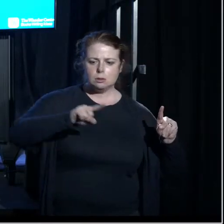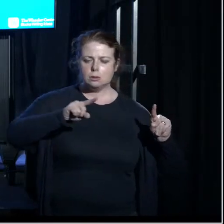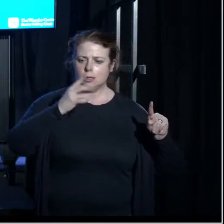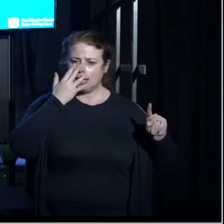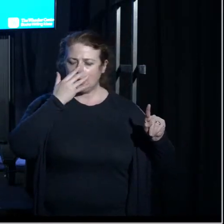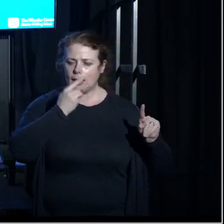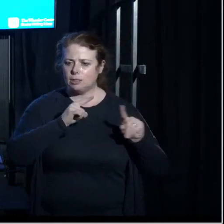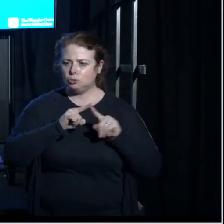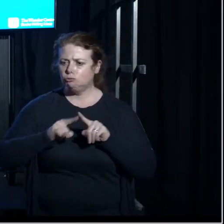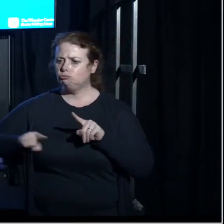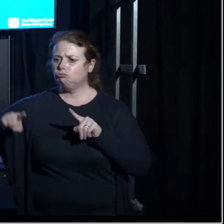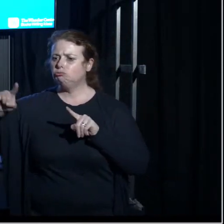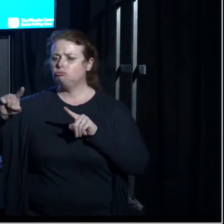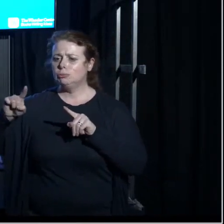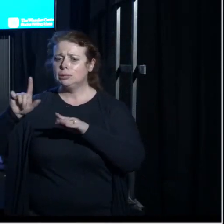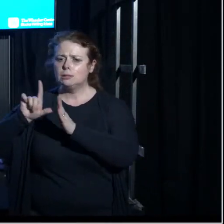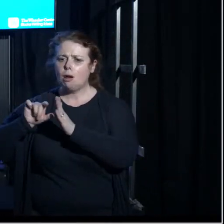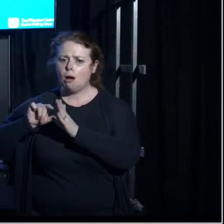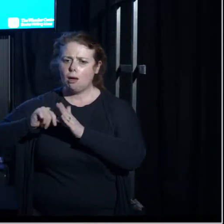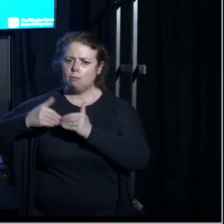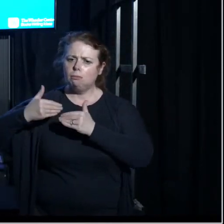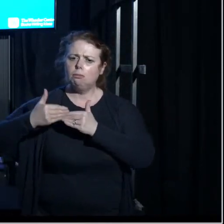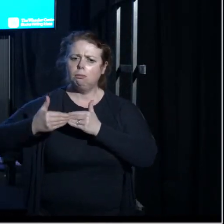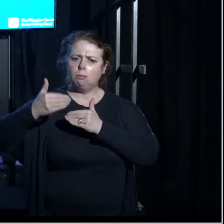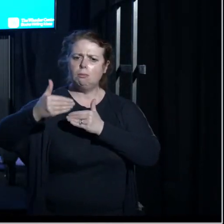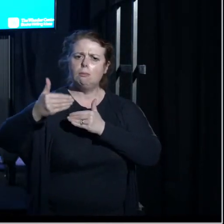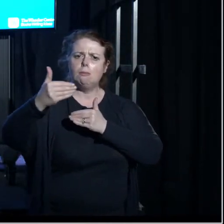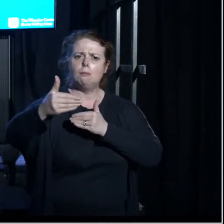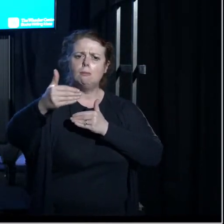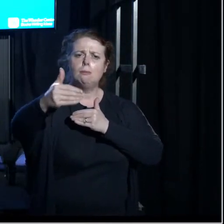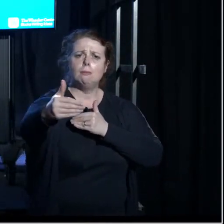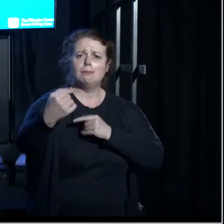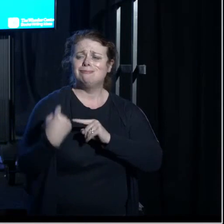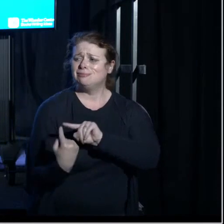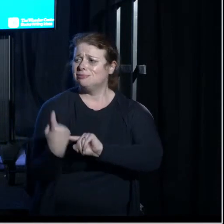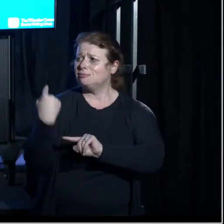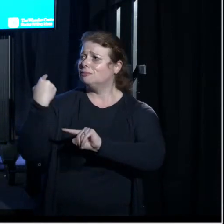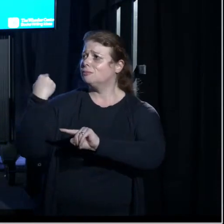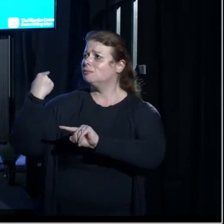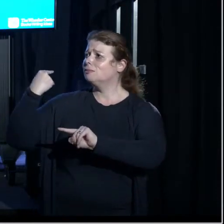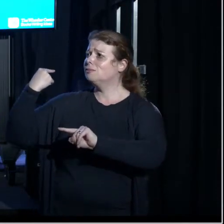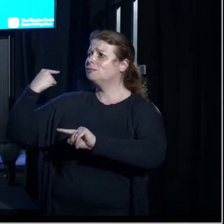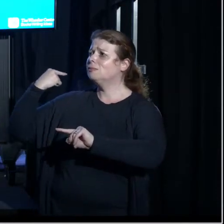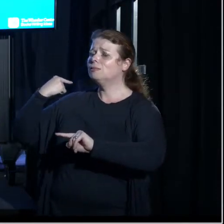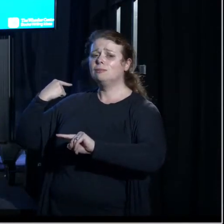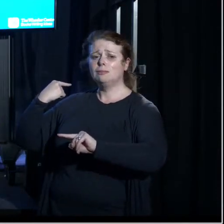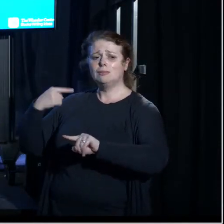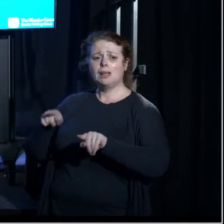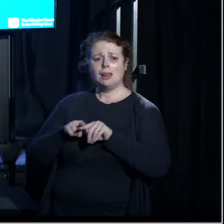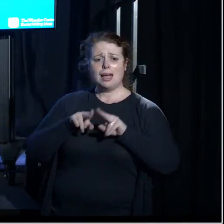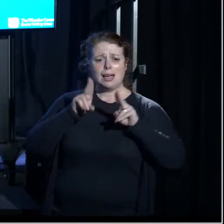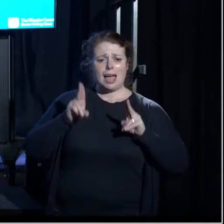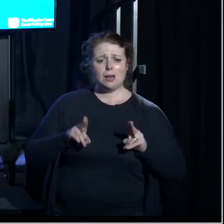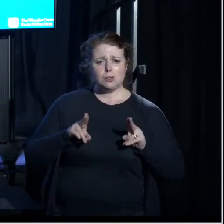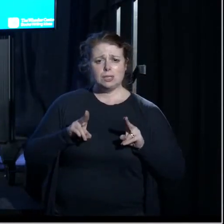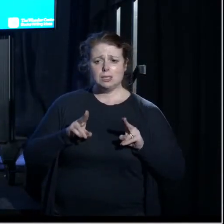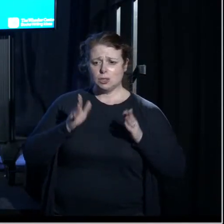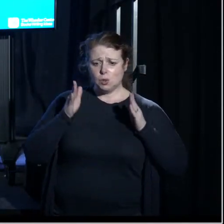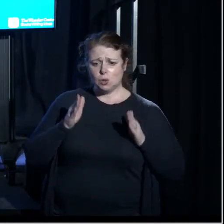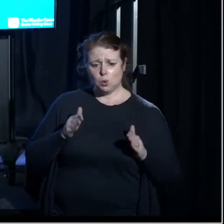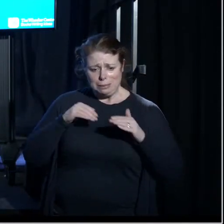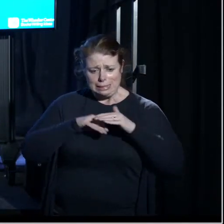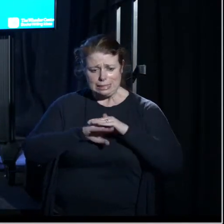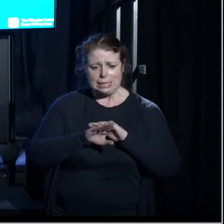era, all of them ending, stretching into unconscious beginning. These houses house humans that are built for more than language